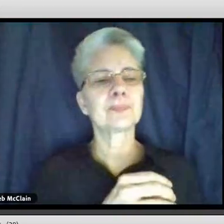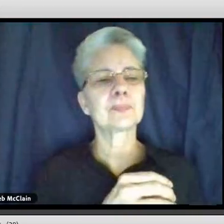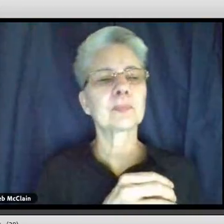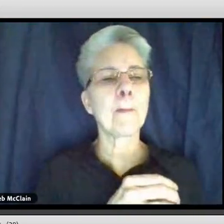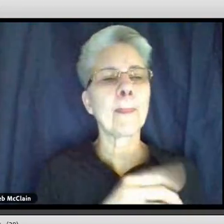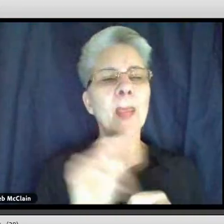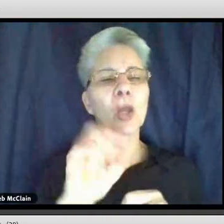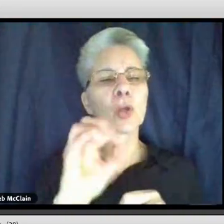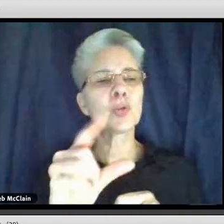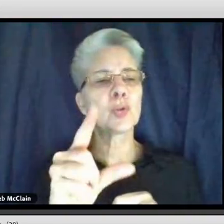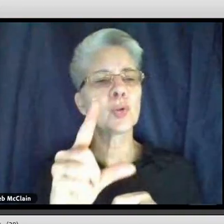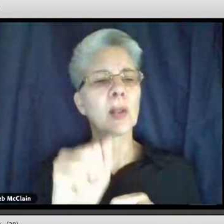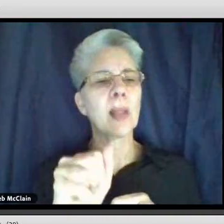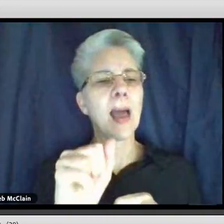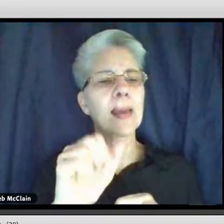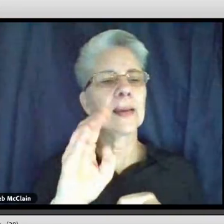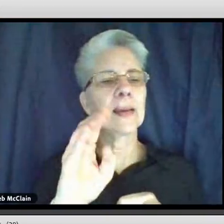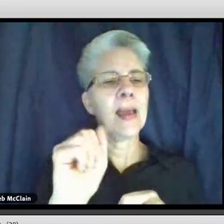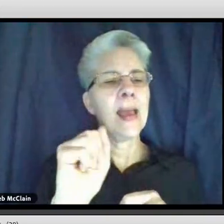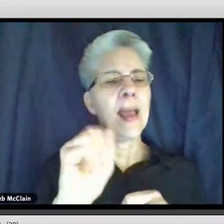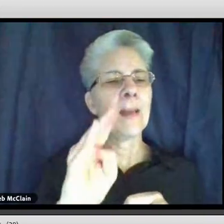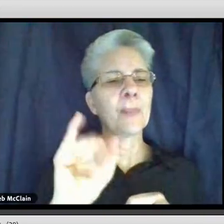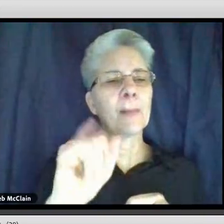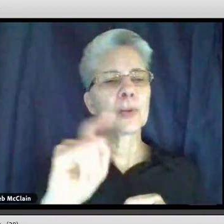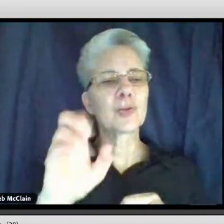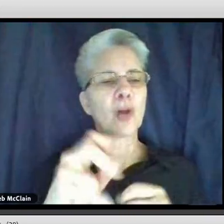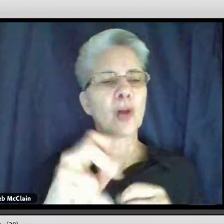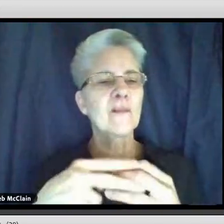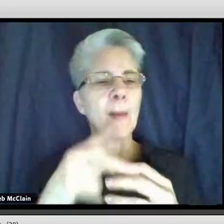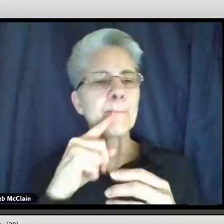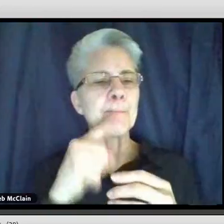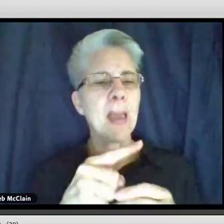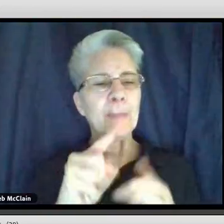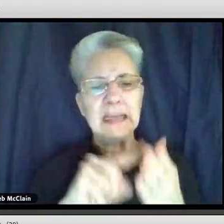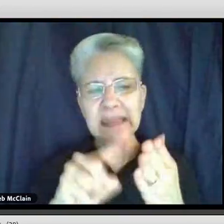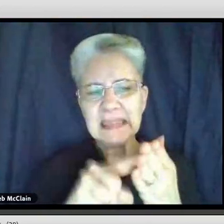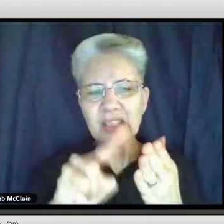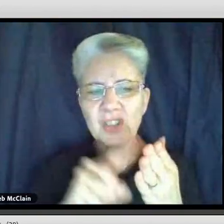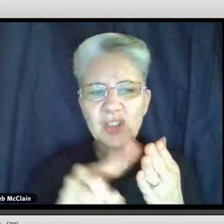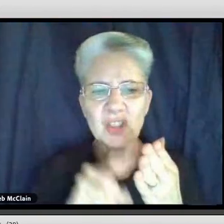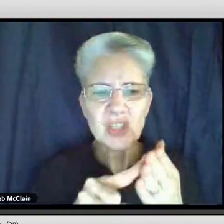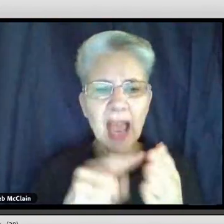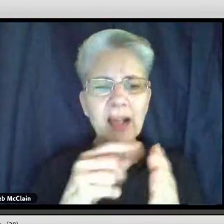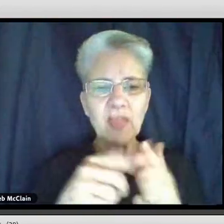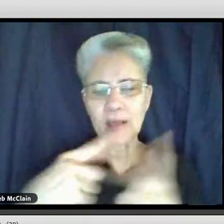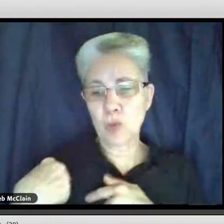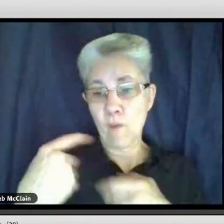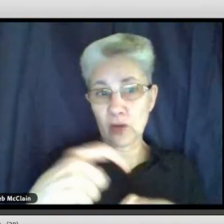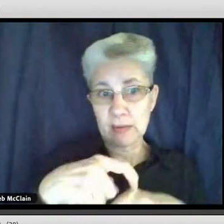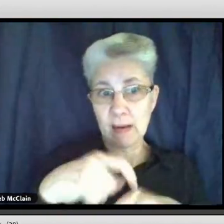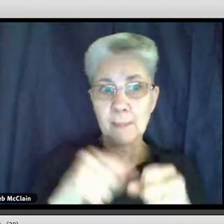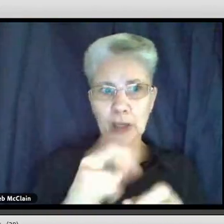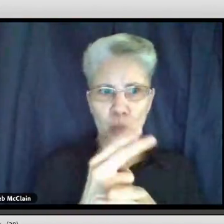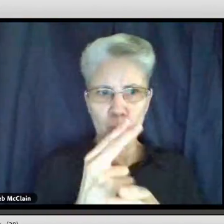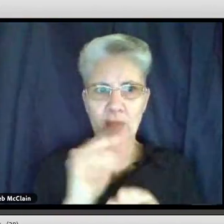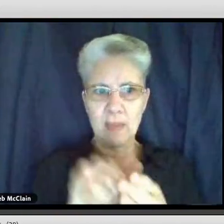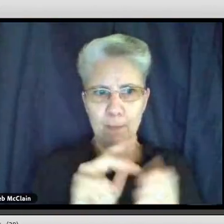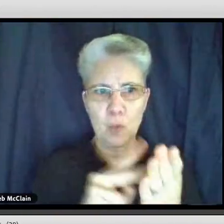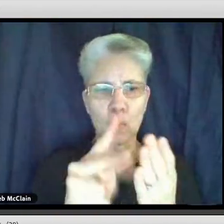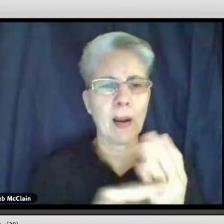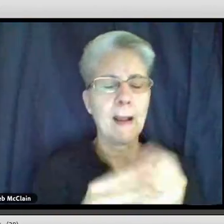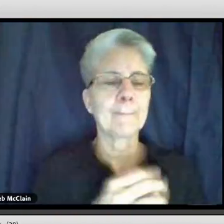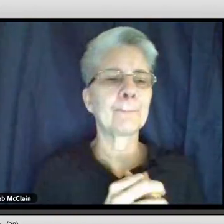such as AV Preserves Fixity can easily be used to generate and monitor checksums over time.